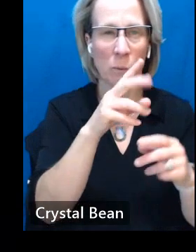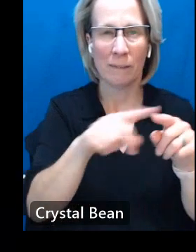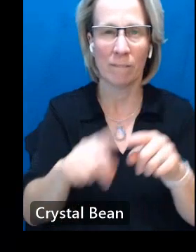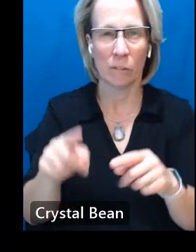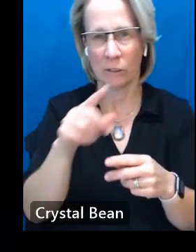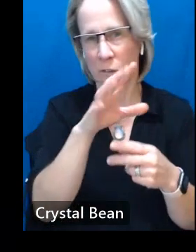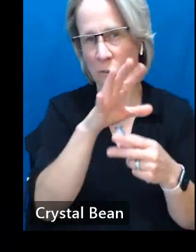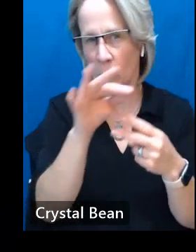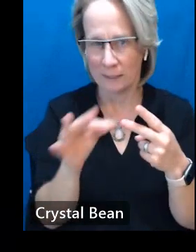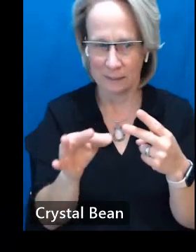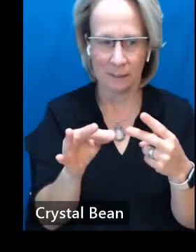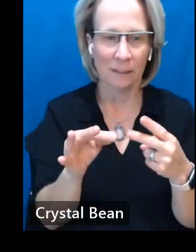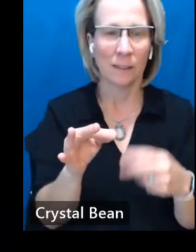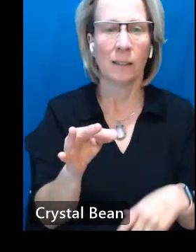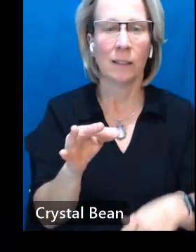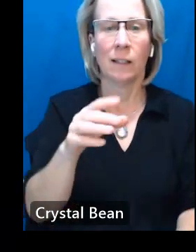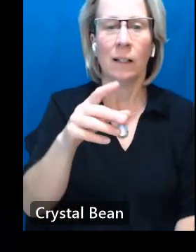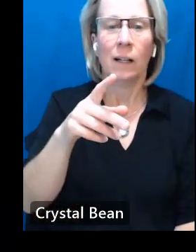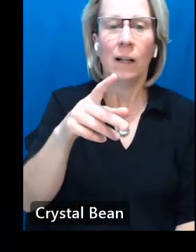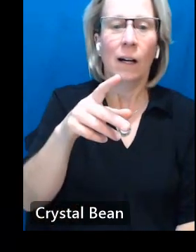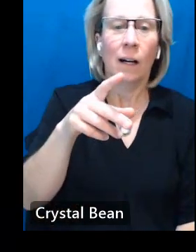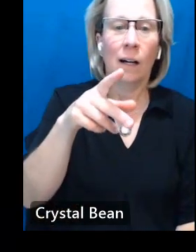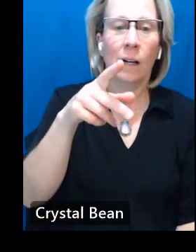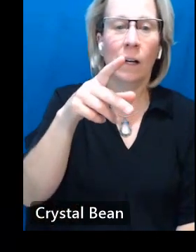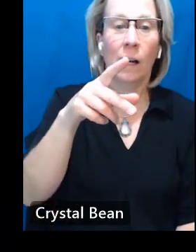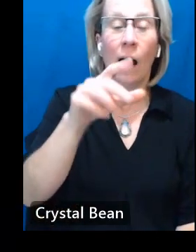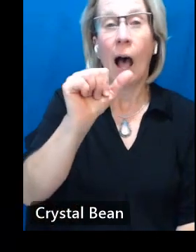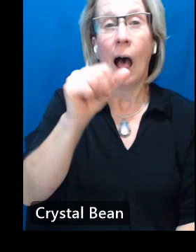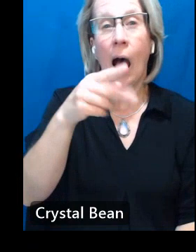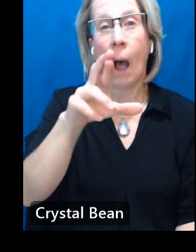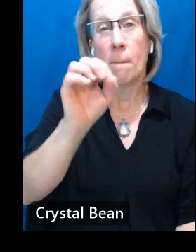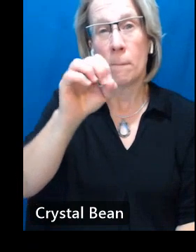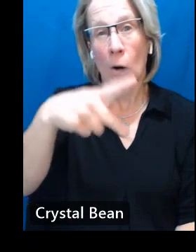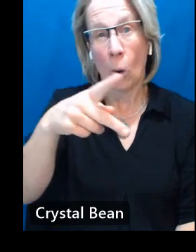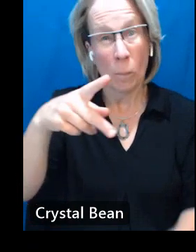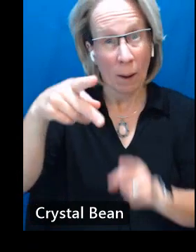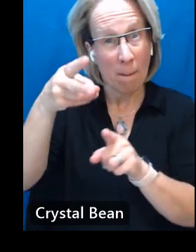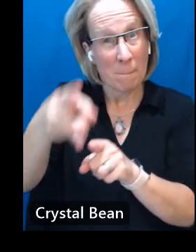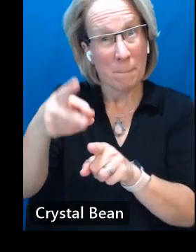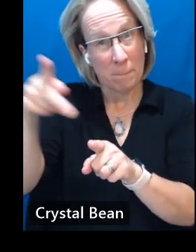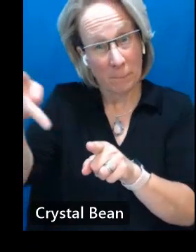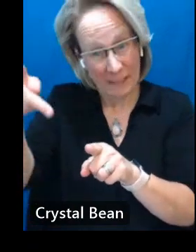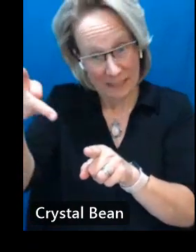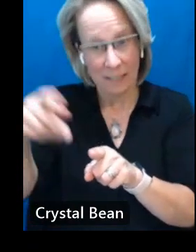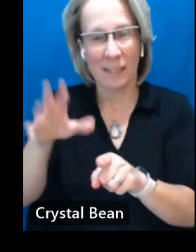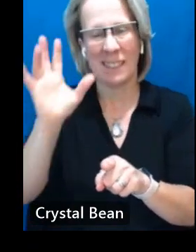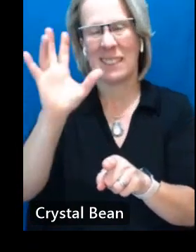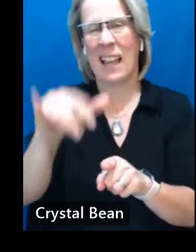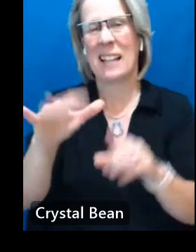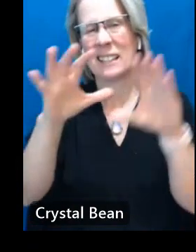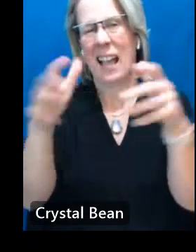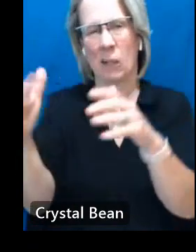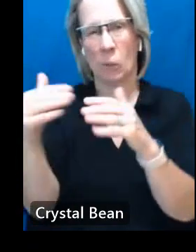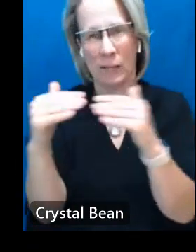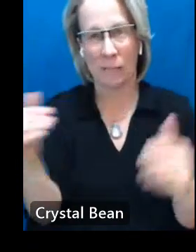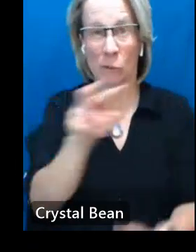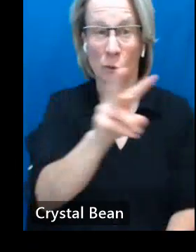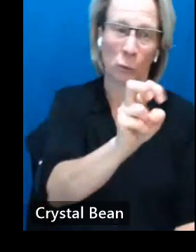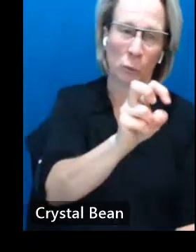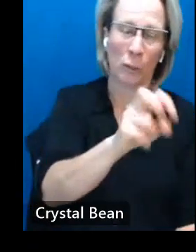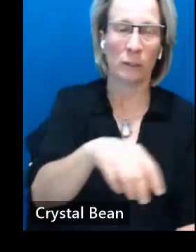that's your P code level expenditure budget, but it's at the category level, right? So 200, 300, or 400.